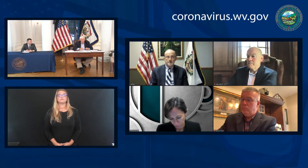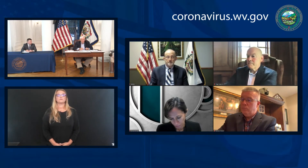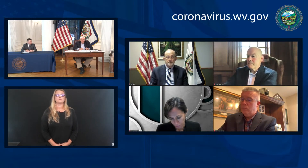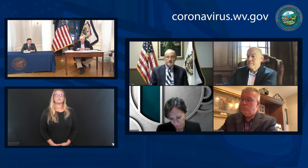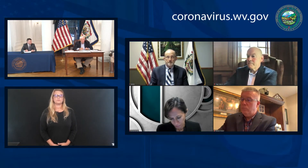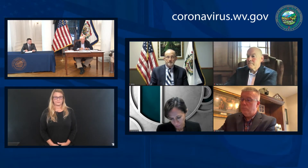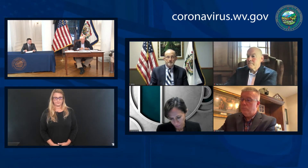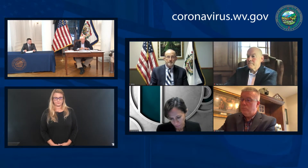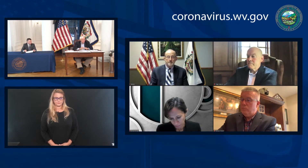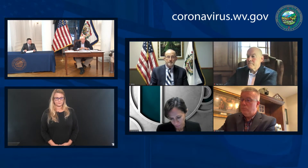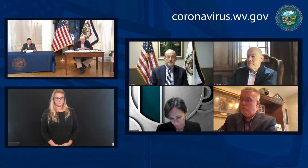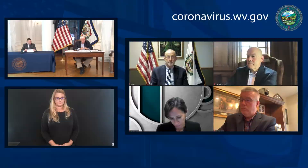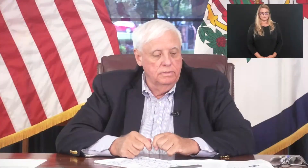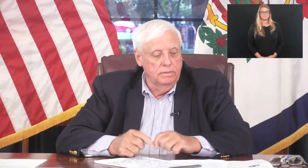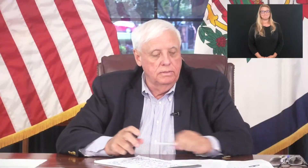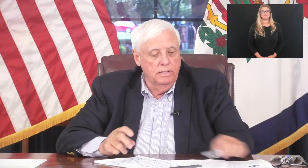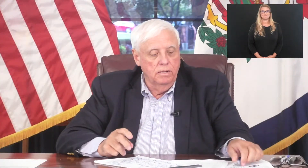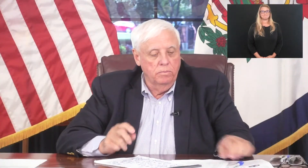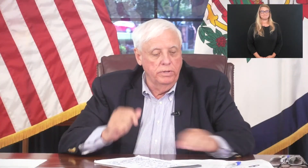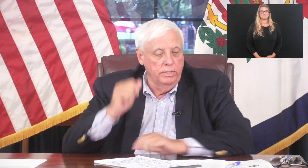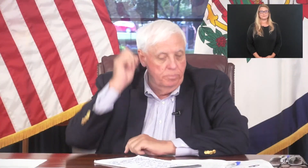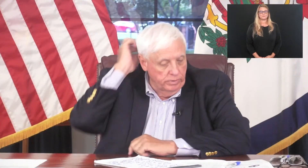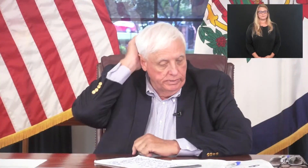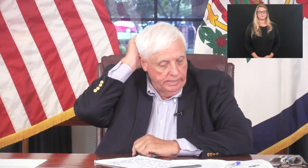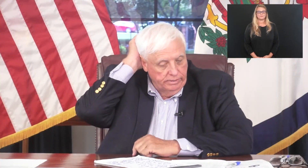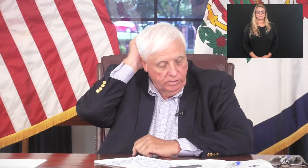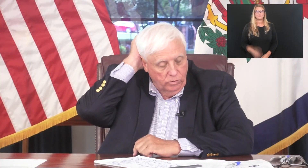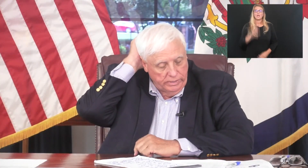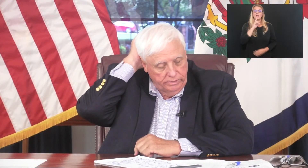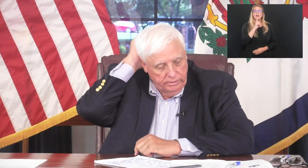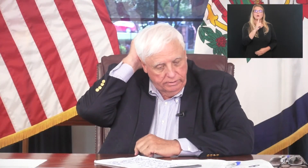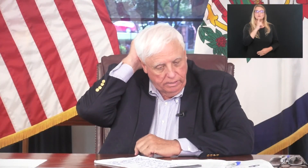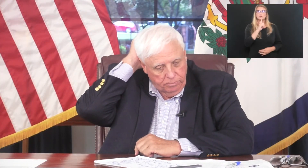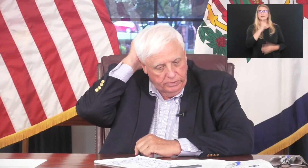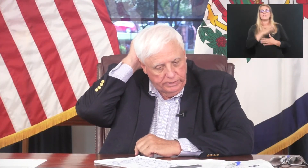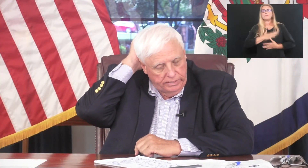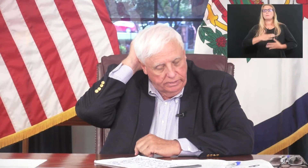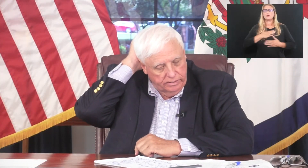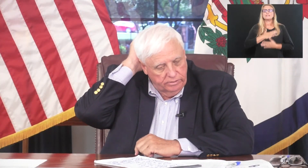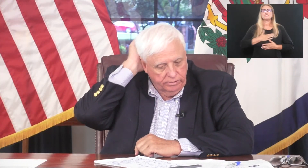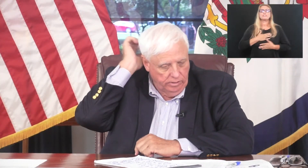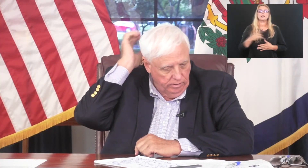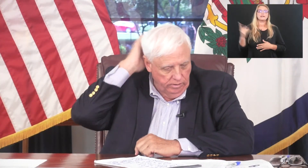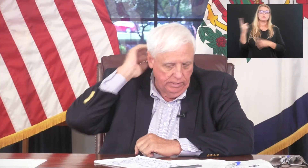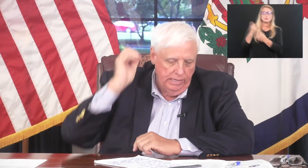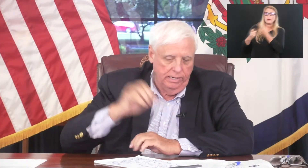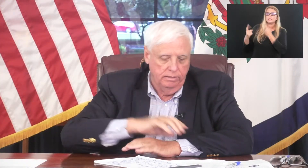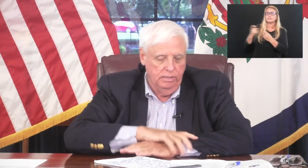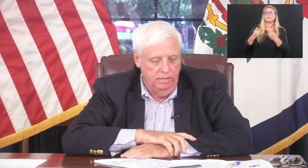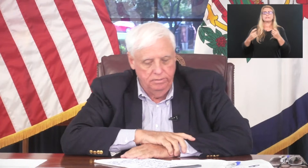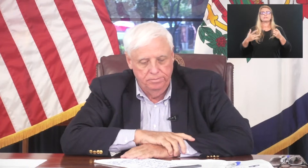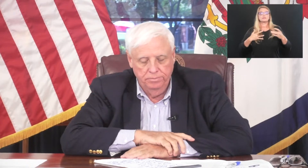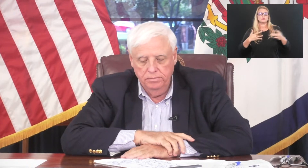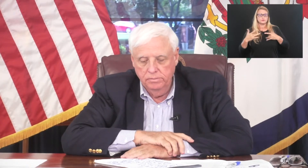Okay, I really appreciate the questions. I appreciate the concern.